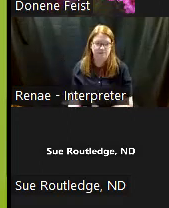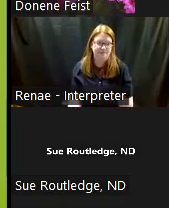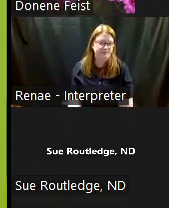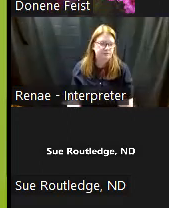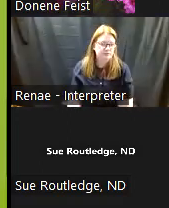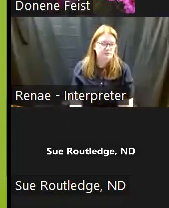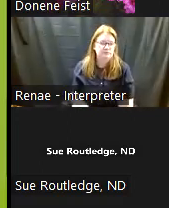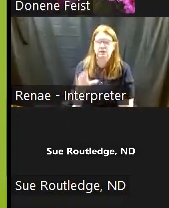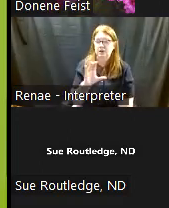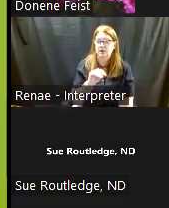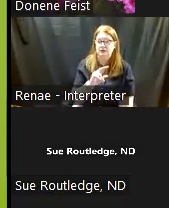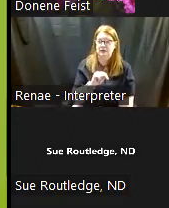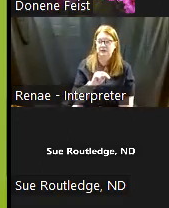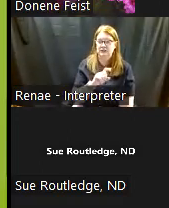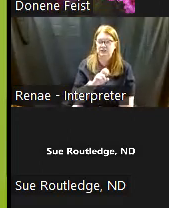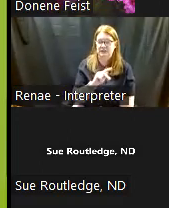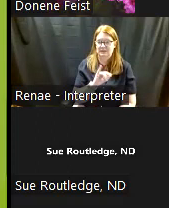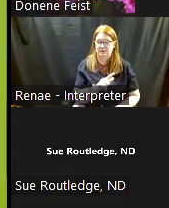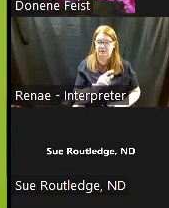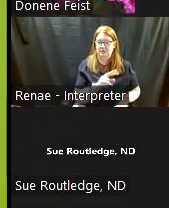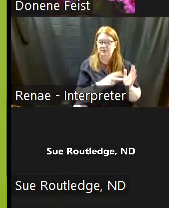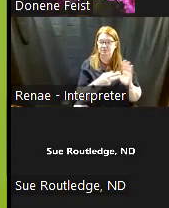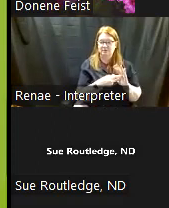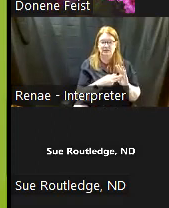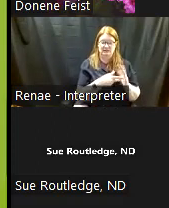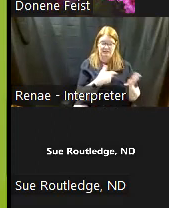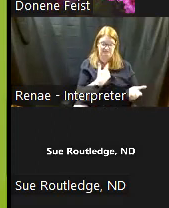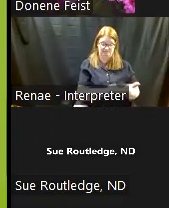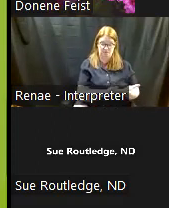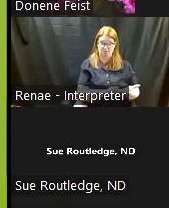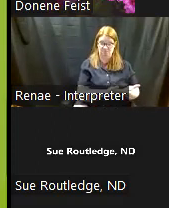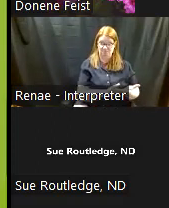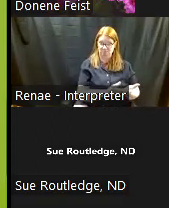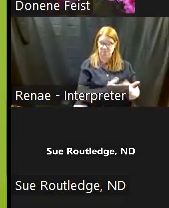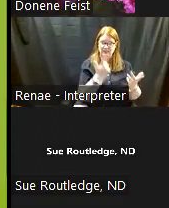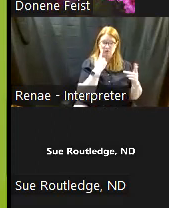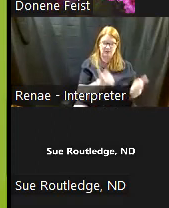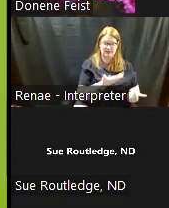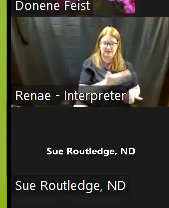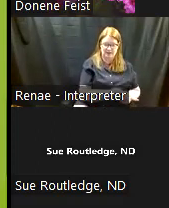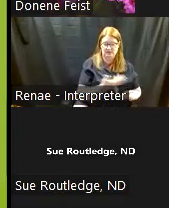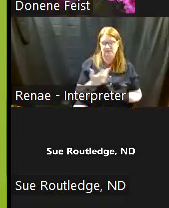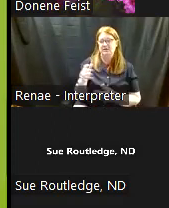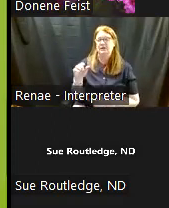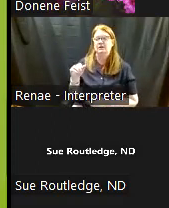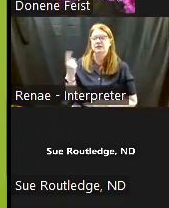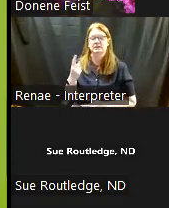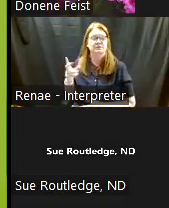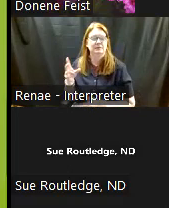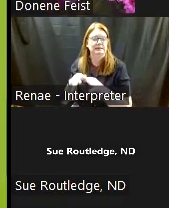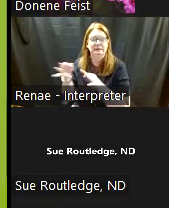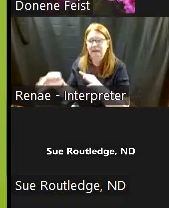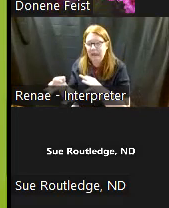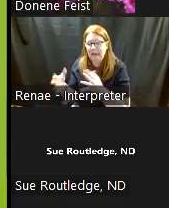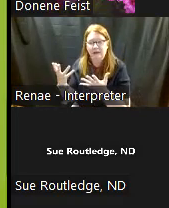then congenital is just meaning that the hearing loss is present at birth versus something that was maybe acquired later. We have trauma that